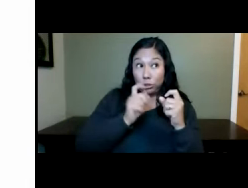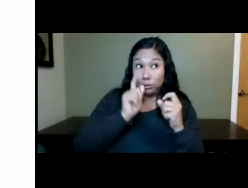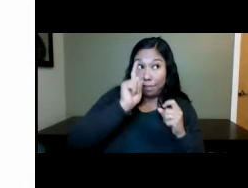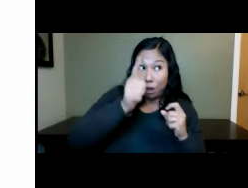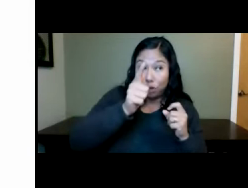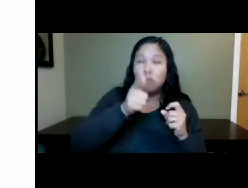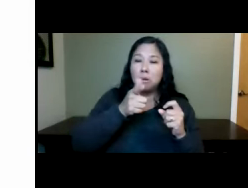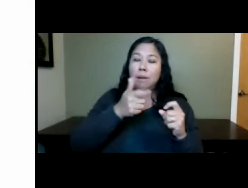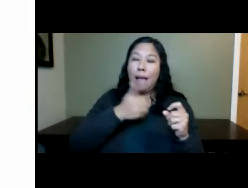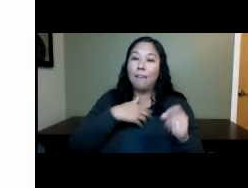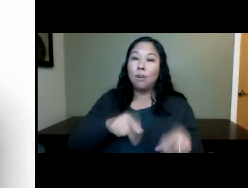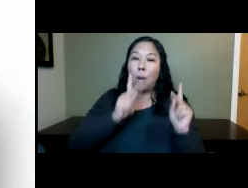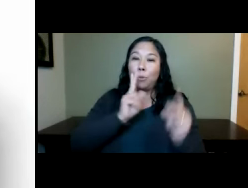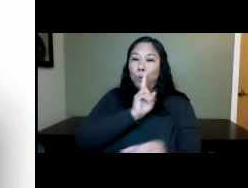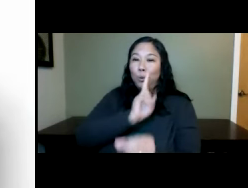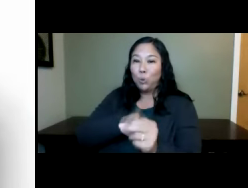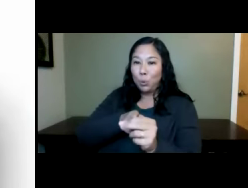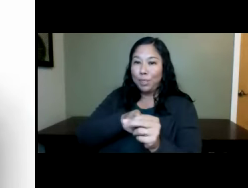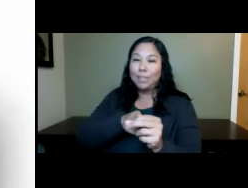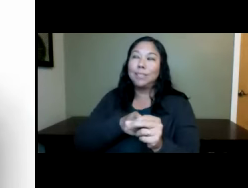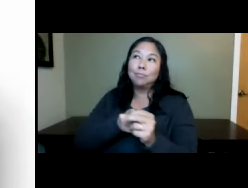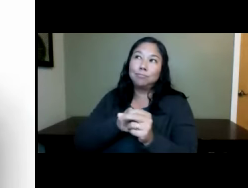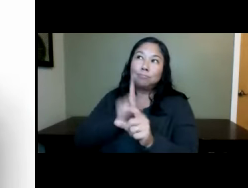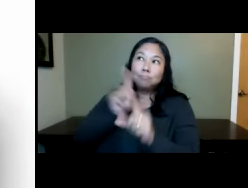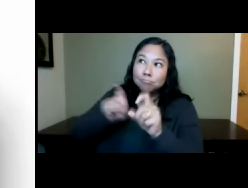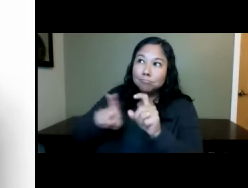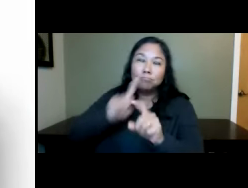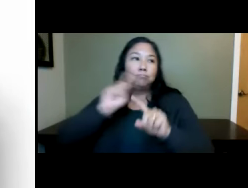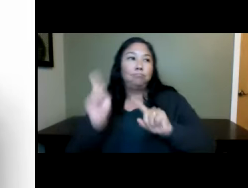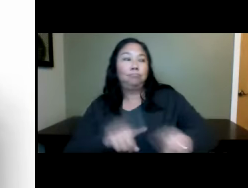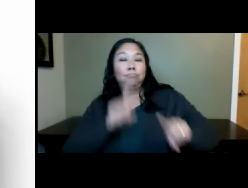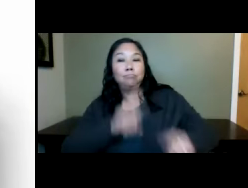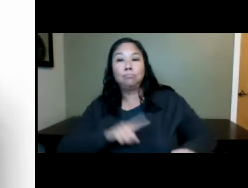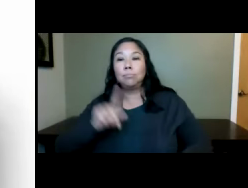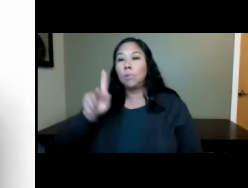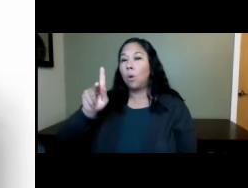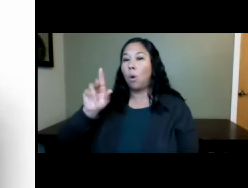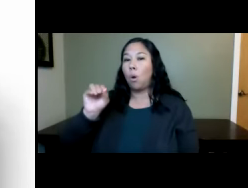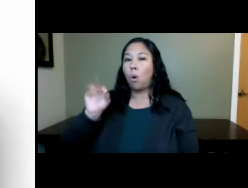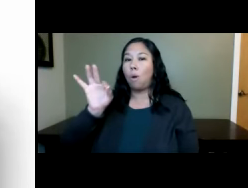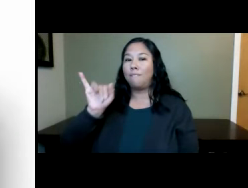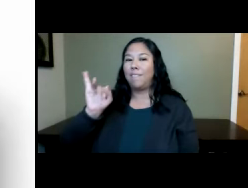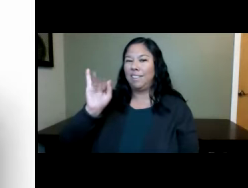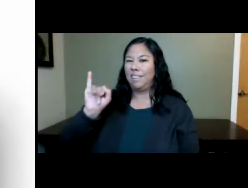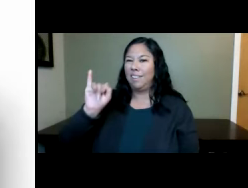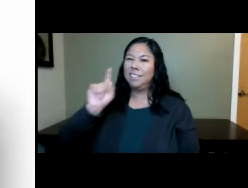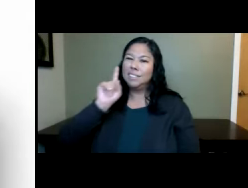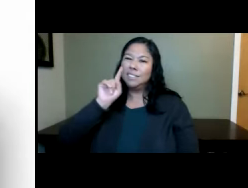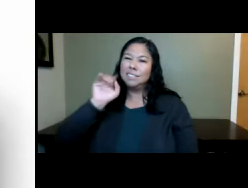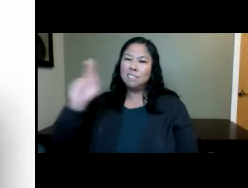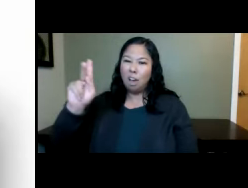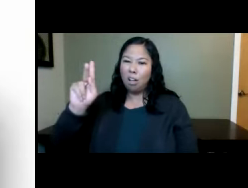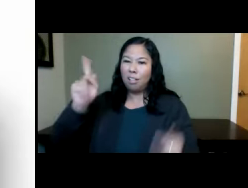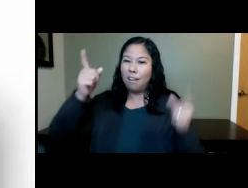your questions answered. Koviki Talk is one of the probably the more regular ones every